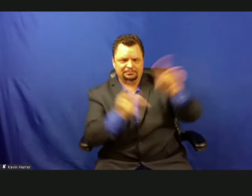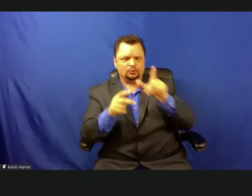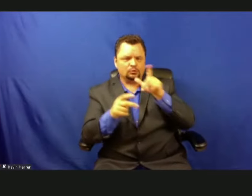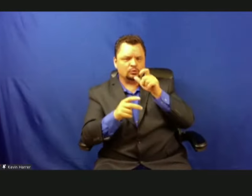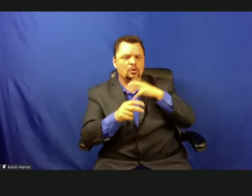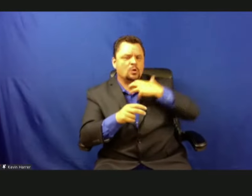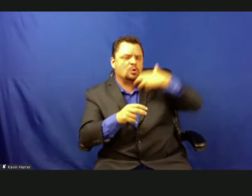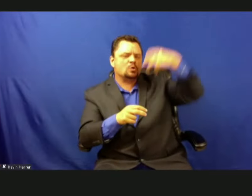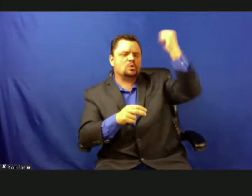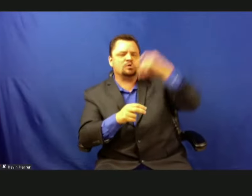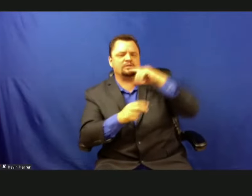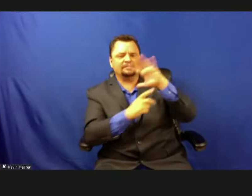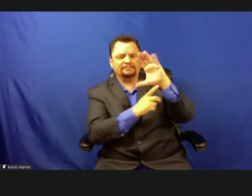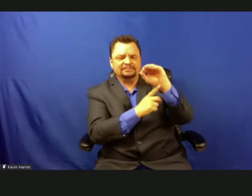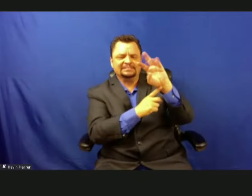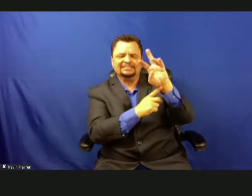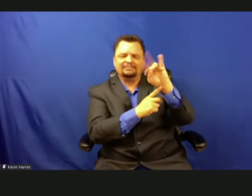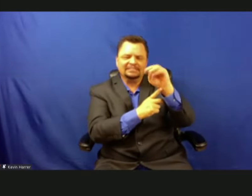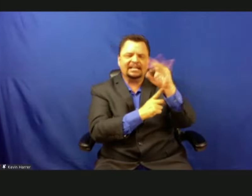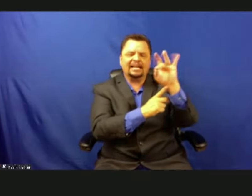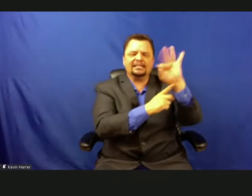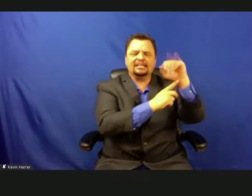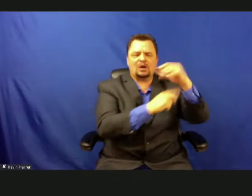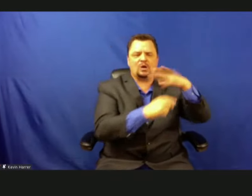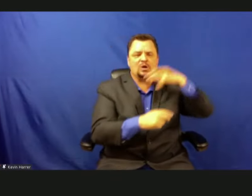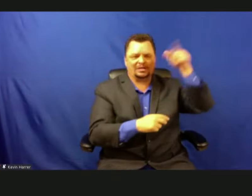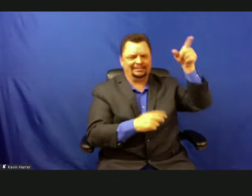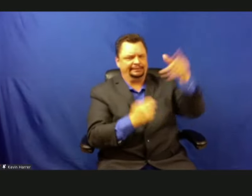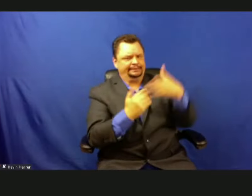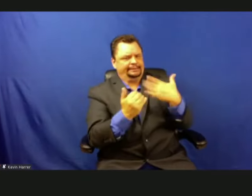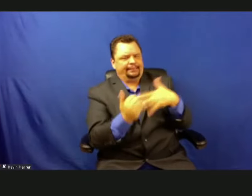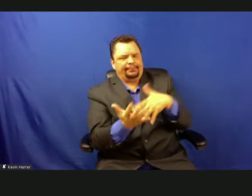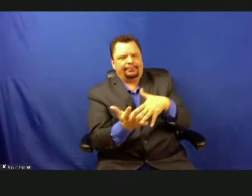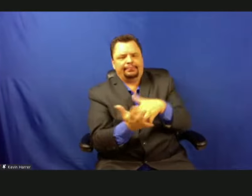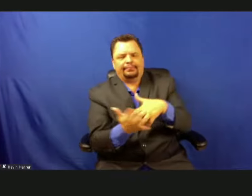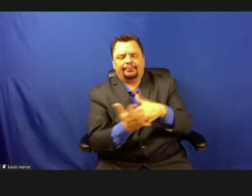and remain the most vulnerable to the virus, and also have